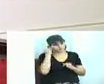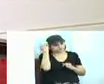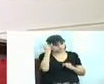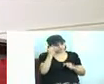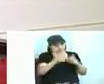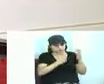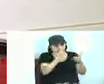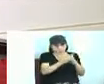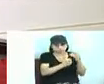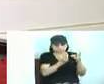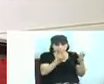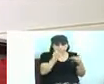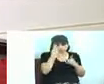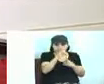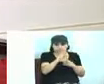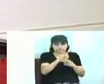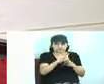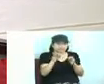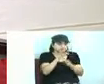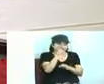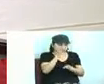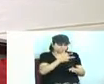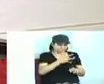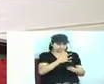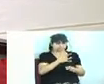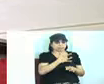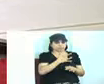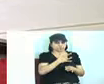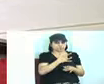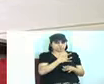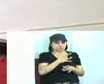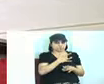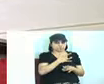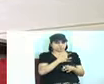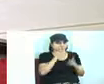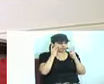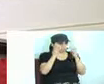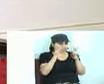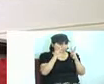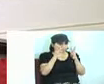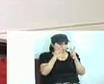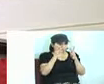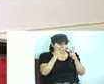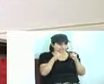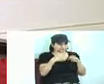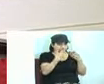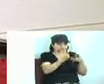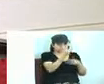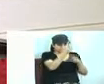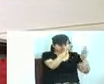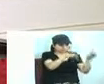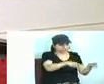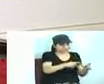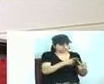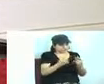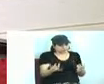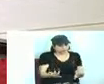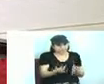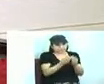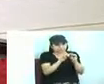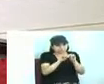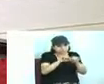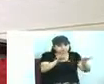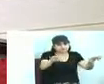that we wait for the Spirit to touch, and the vision is delivered to one person, but then it catches fire in the community. And so the way it catches